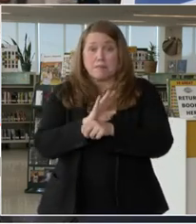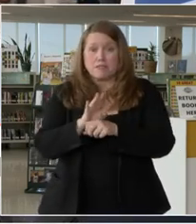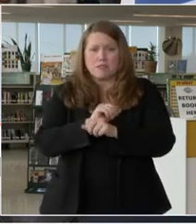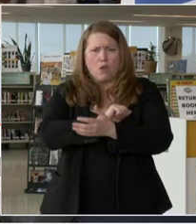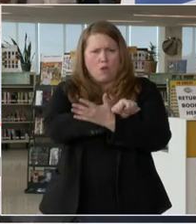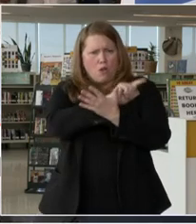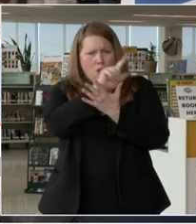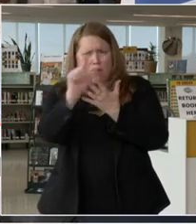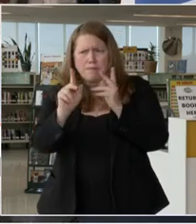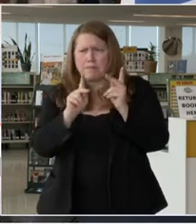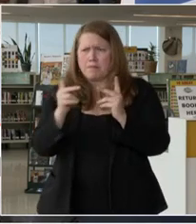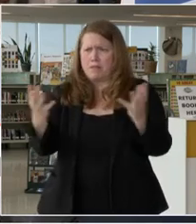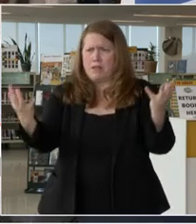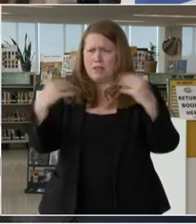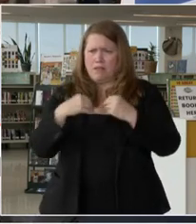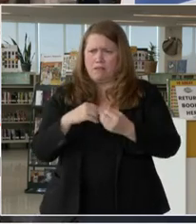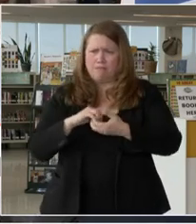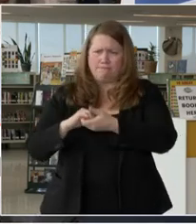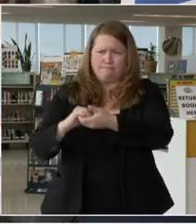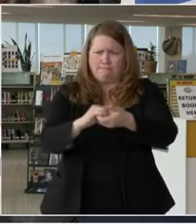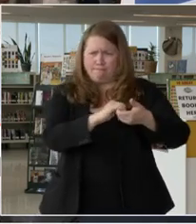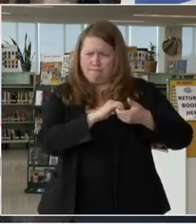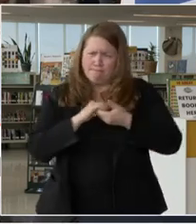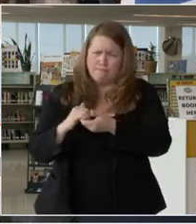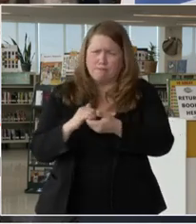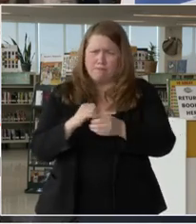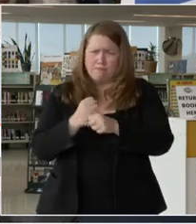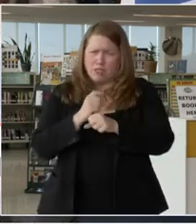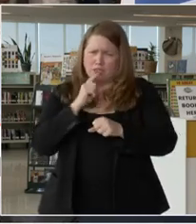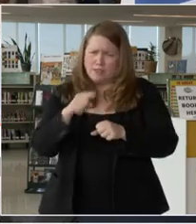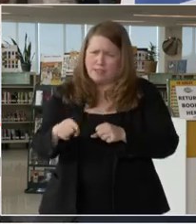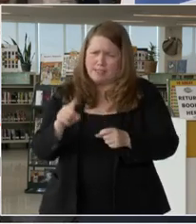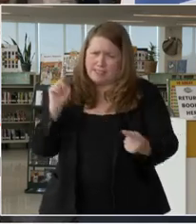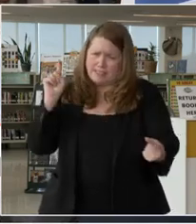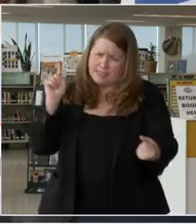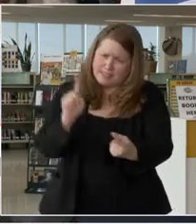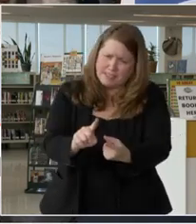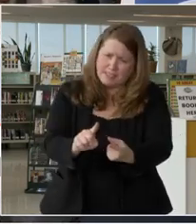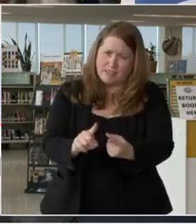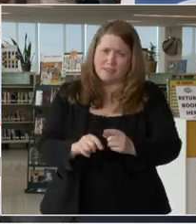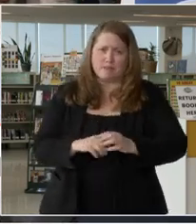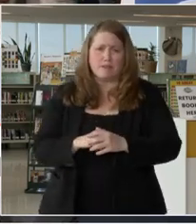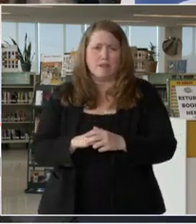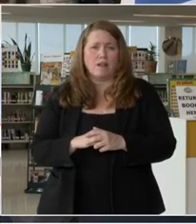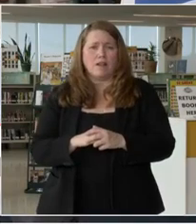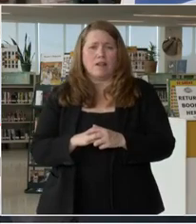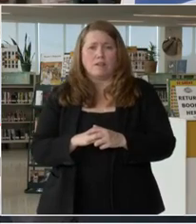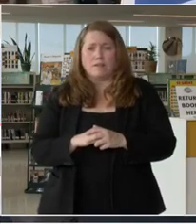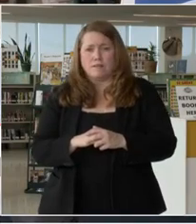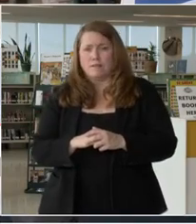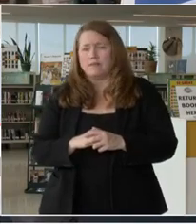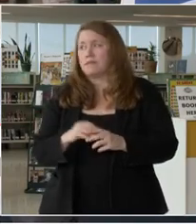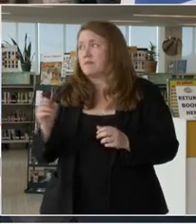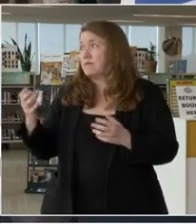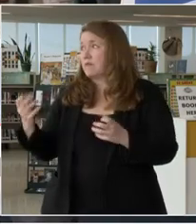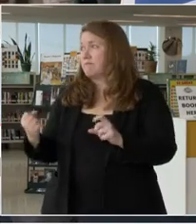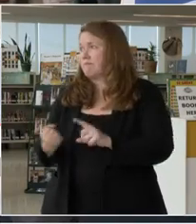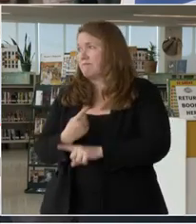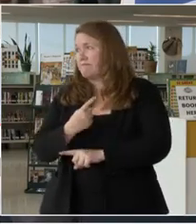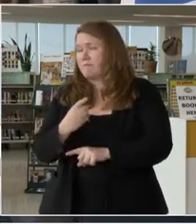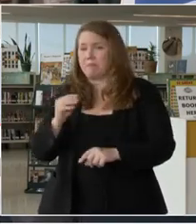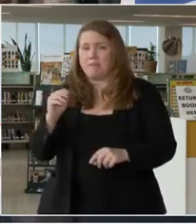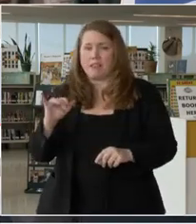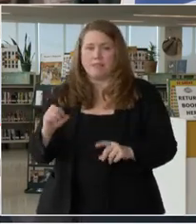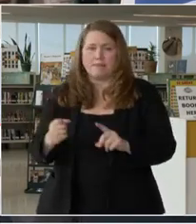of that. So I appreciate your question, Mark, but we still in this fight. Can I ask you an off-topic question? Could you respond to the